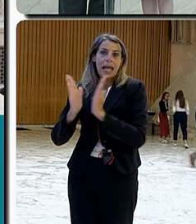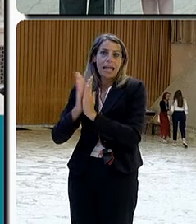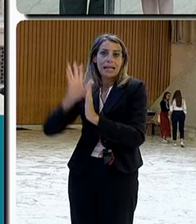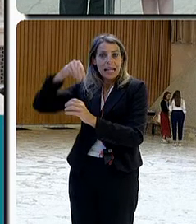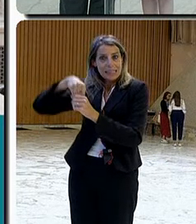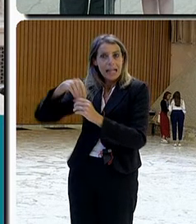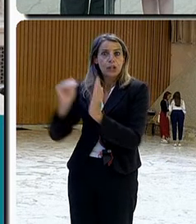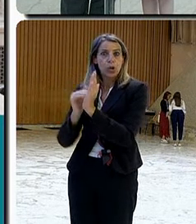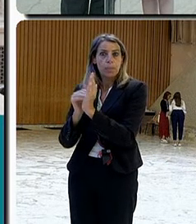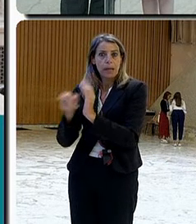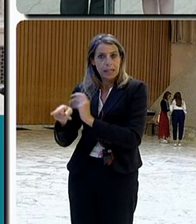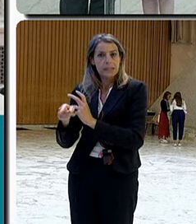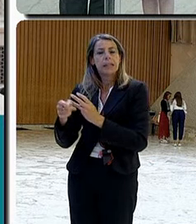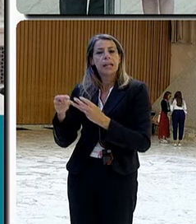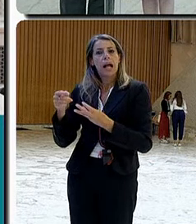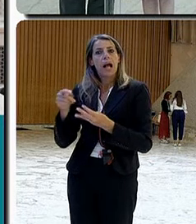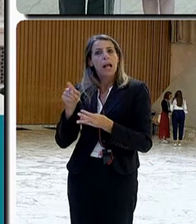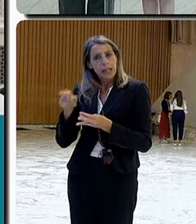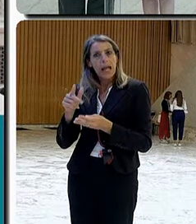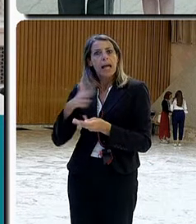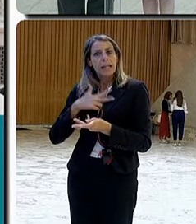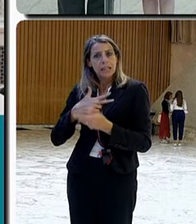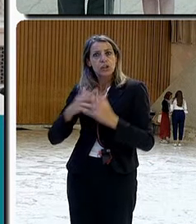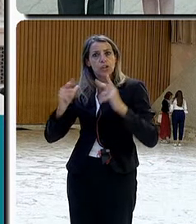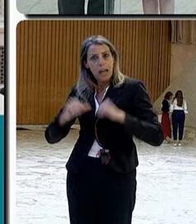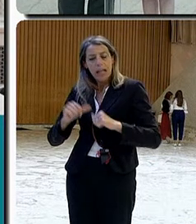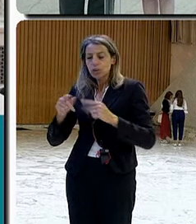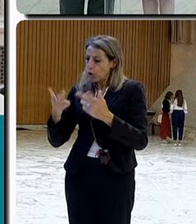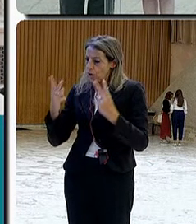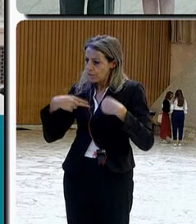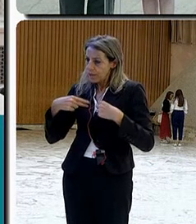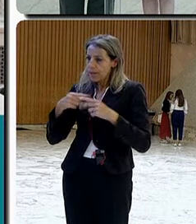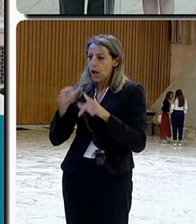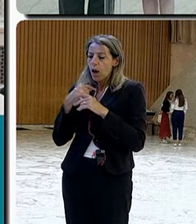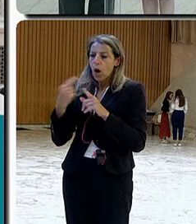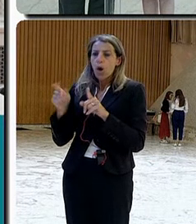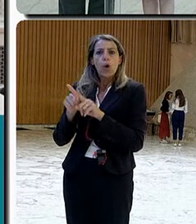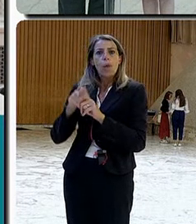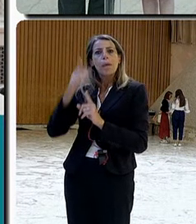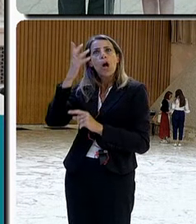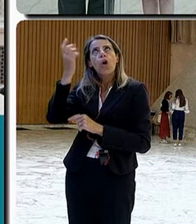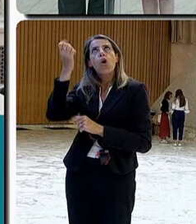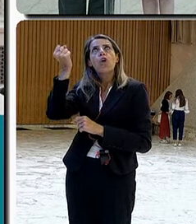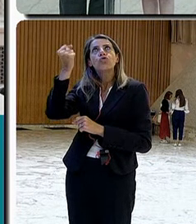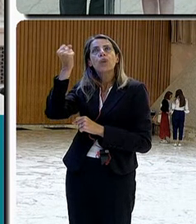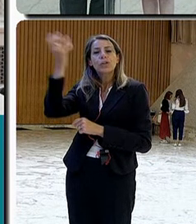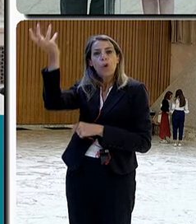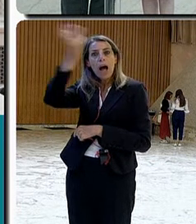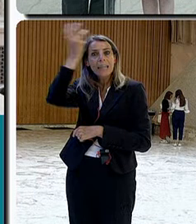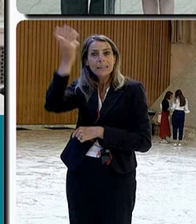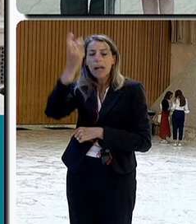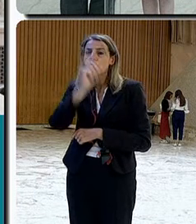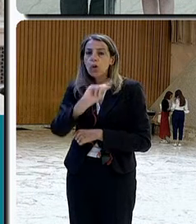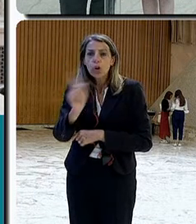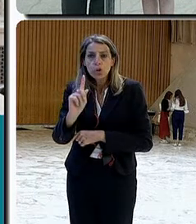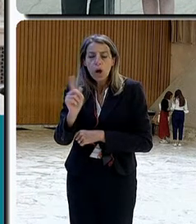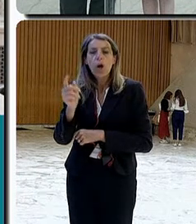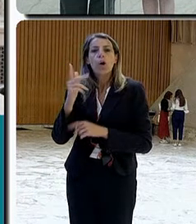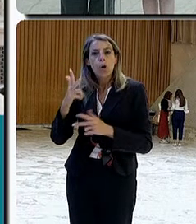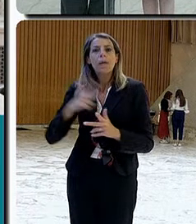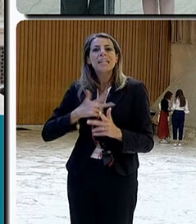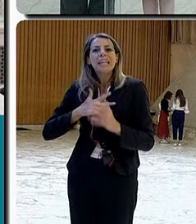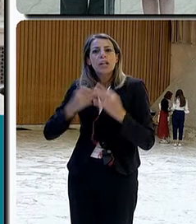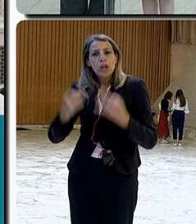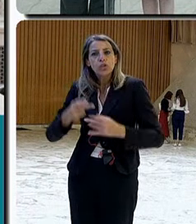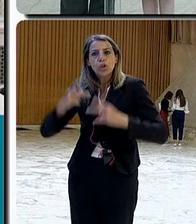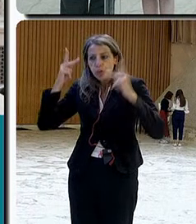church and makes it possible for the lay priesthood to be experienced not merely as an abstract theological concept, but as an actual,